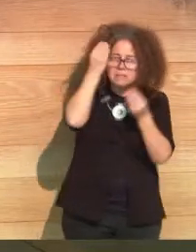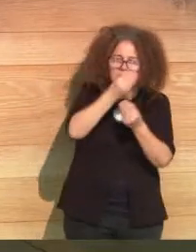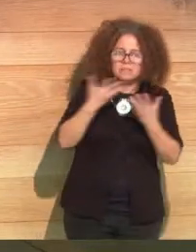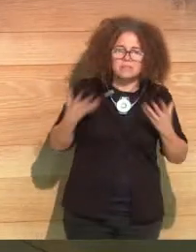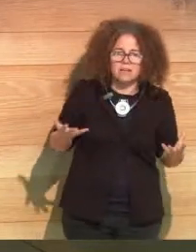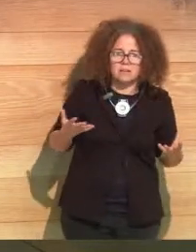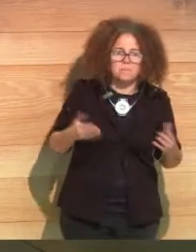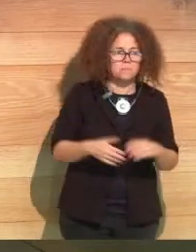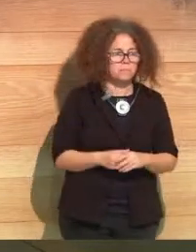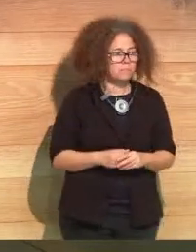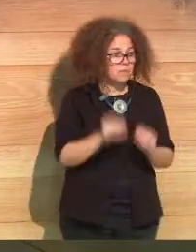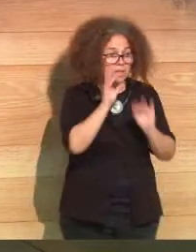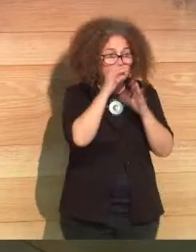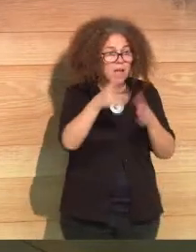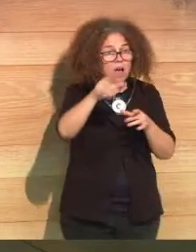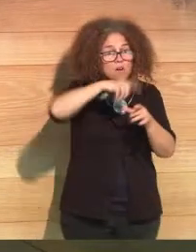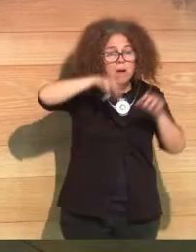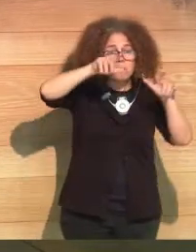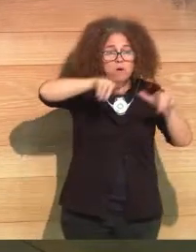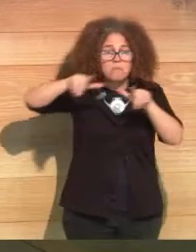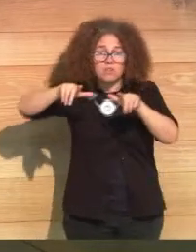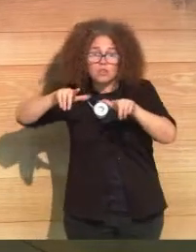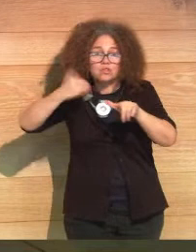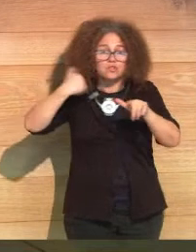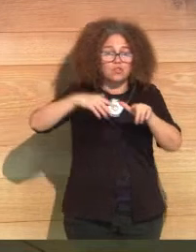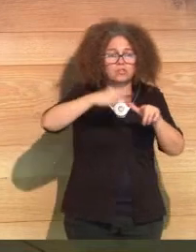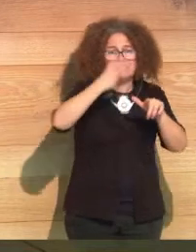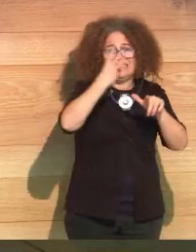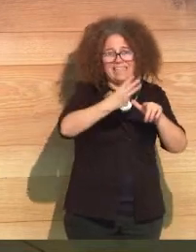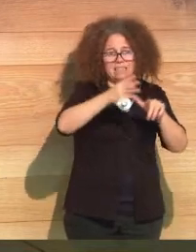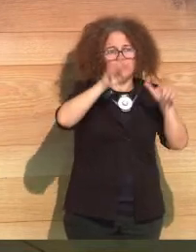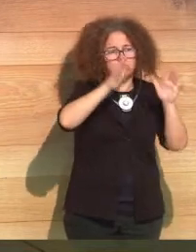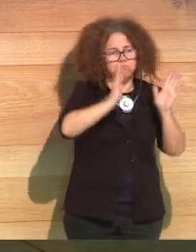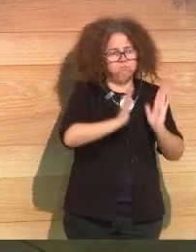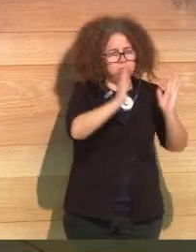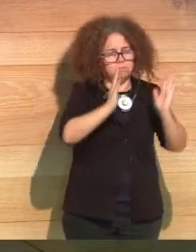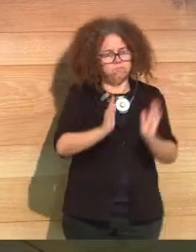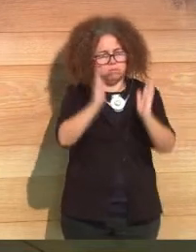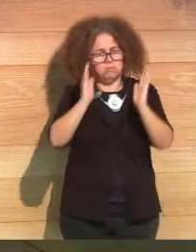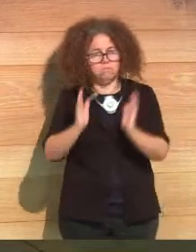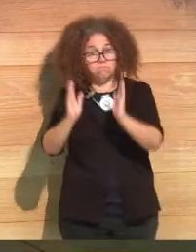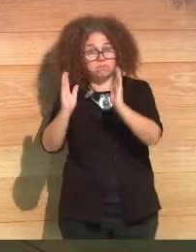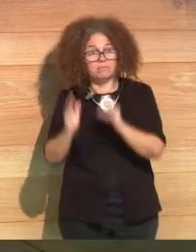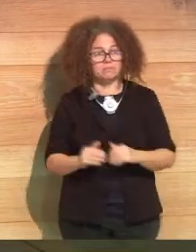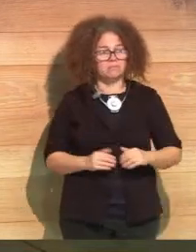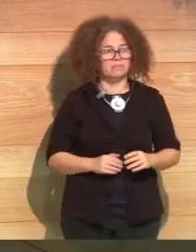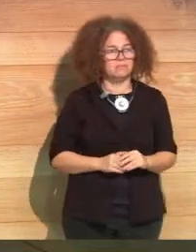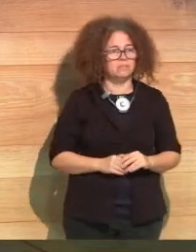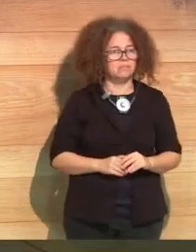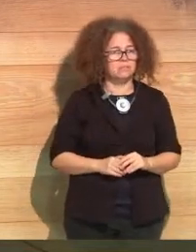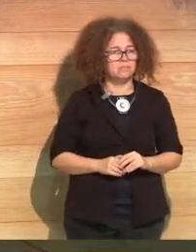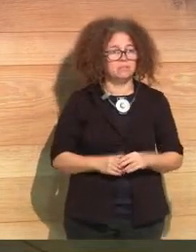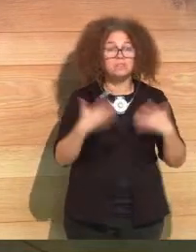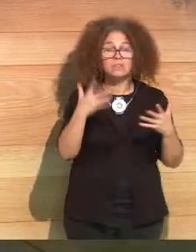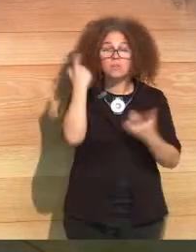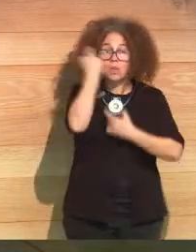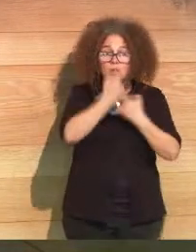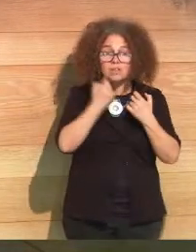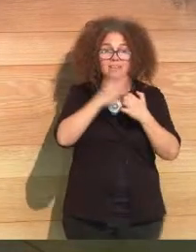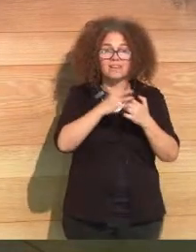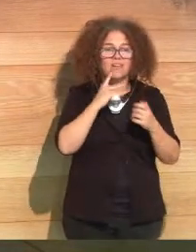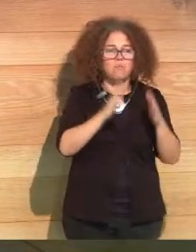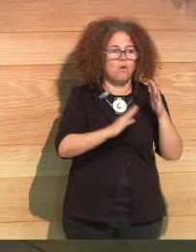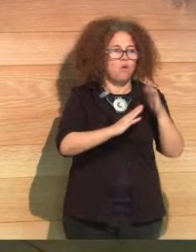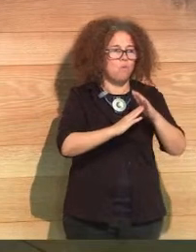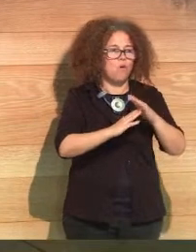3 different moments, and the third moment where you see these activists that are trying once or twice a year to block the mine as